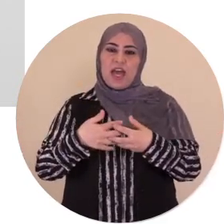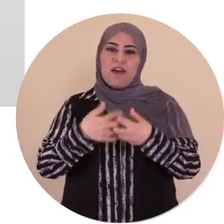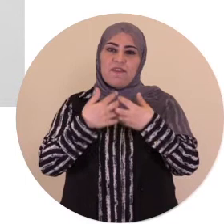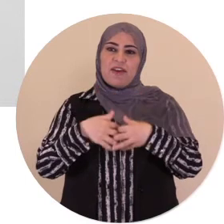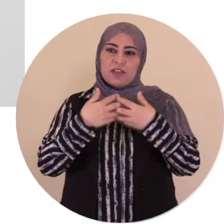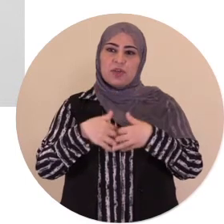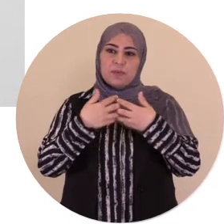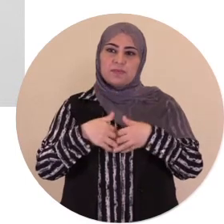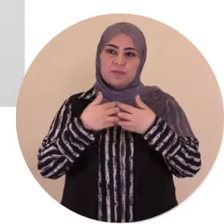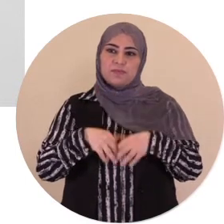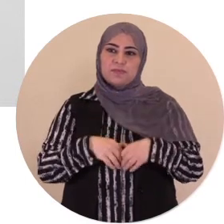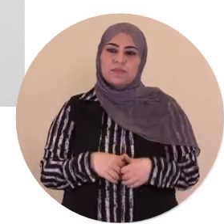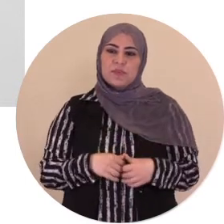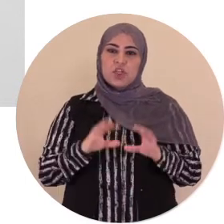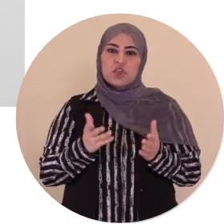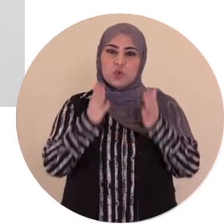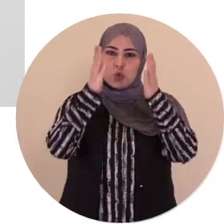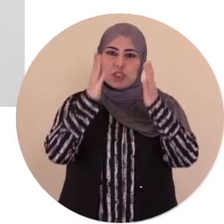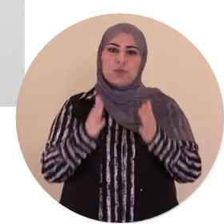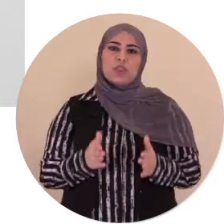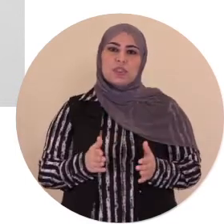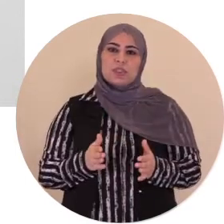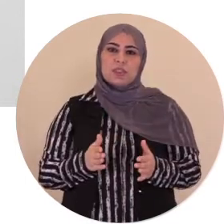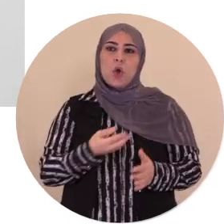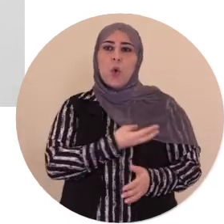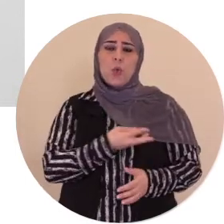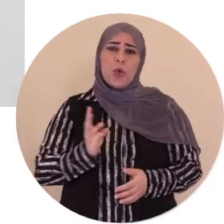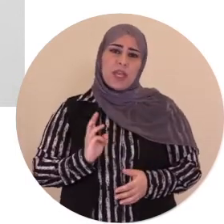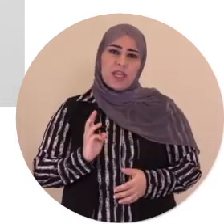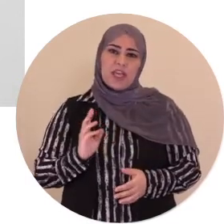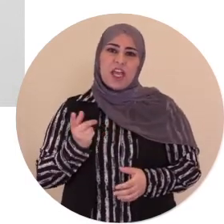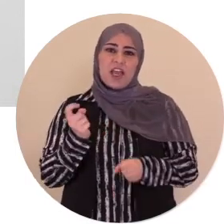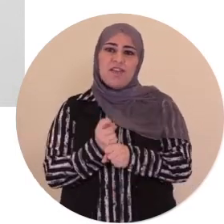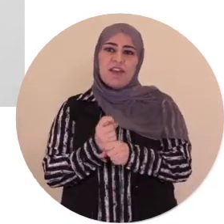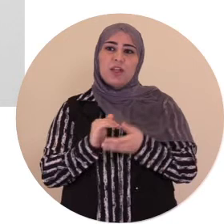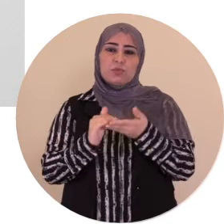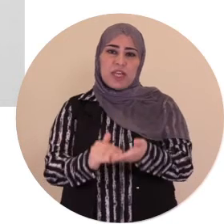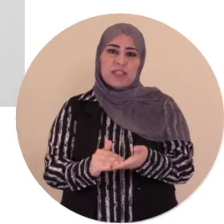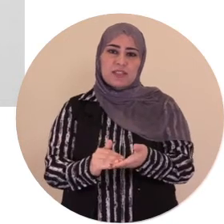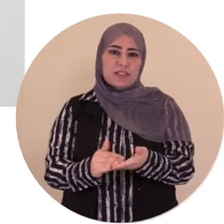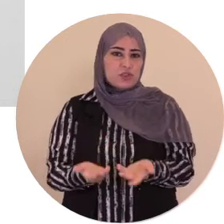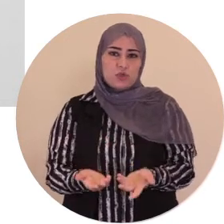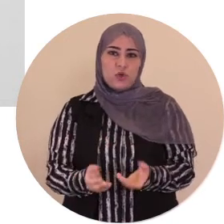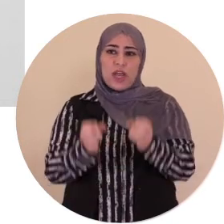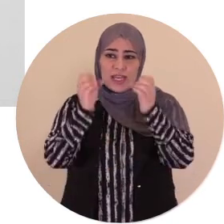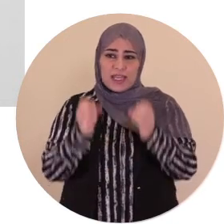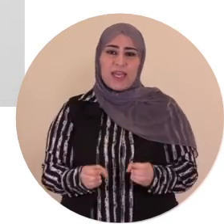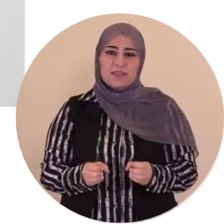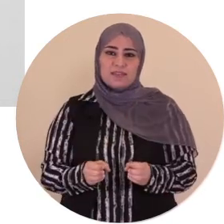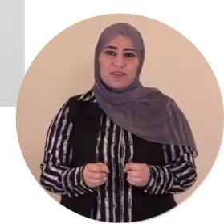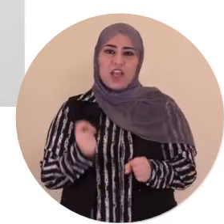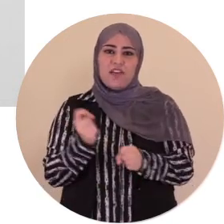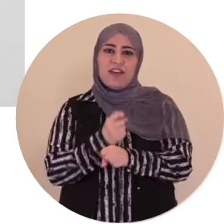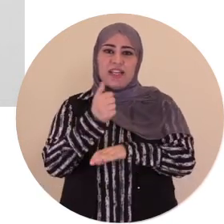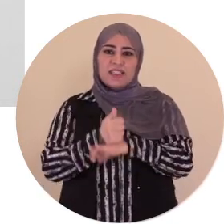Where's the subject? Subject is we. Where is the modal verb? Is it present? Yes, it's can. Where is